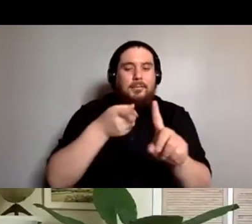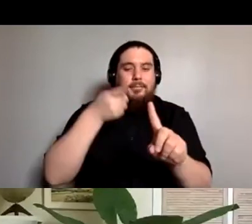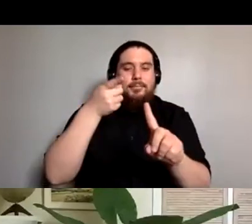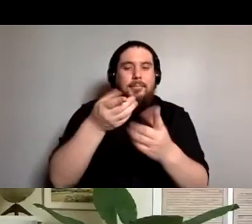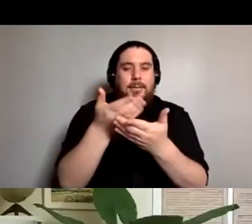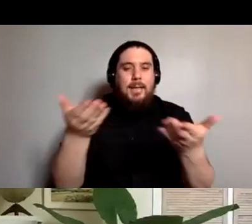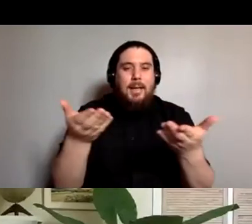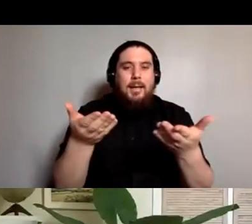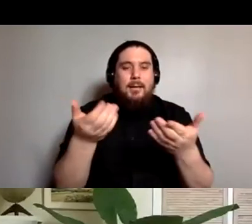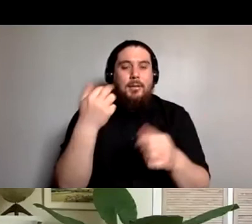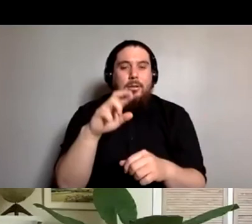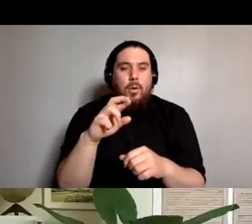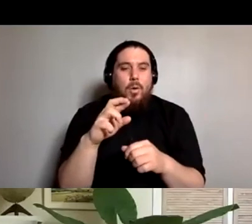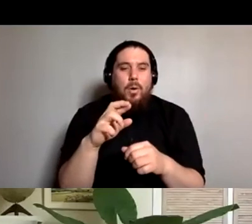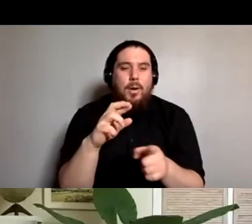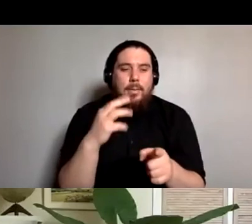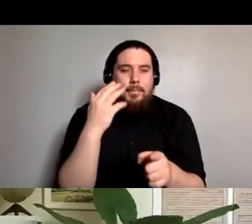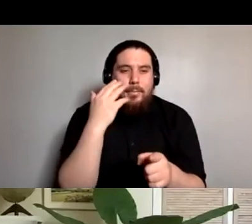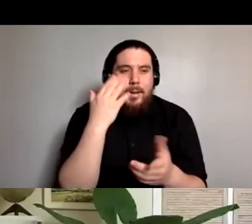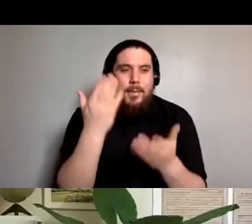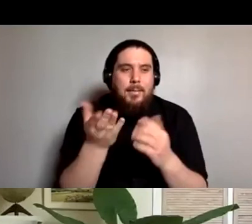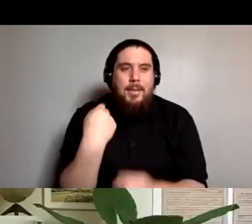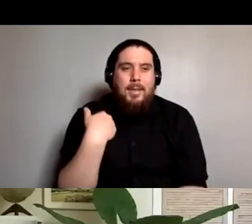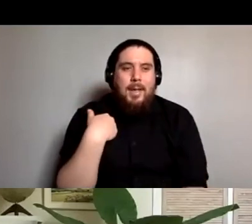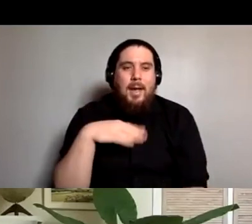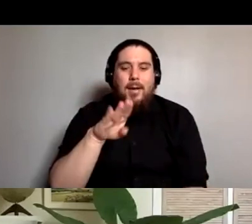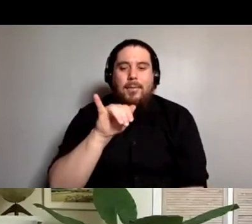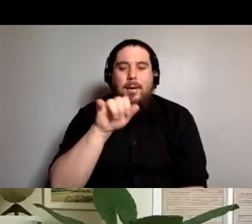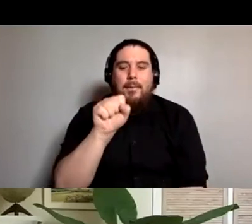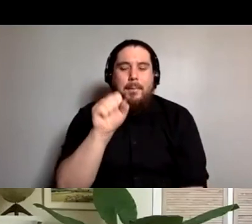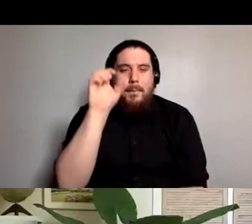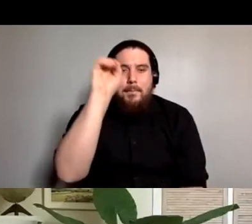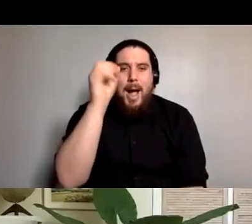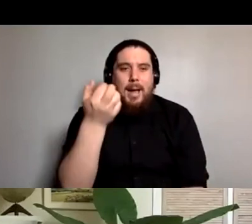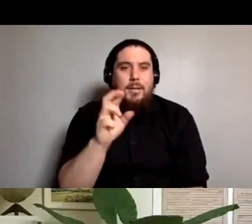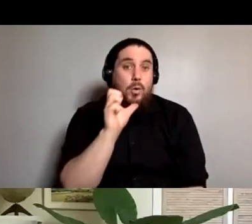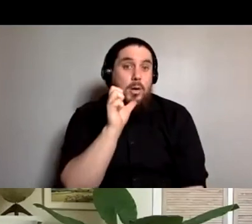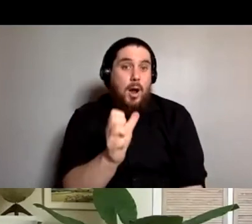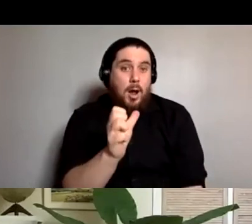conclusions or indication whether there is a biases or not in the